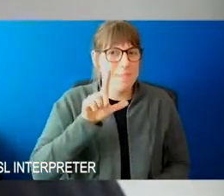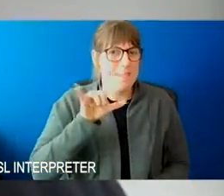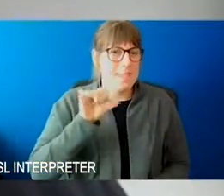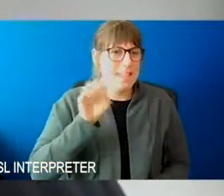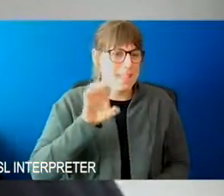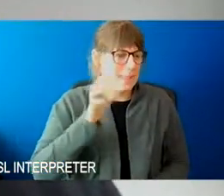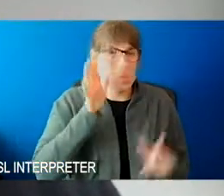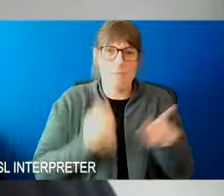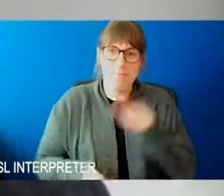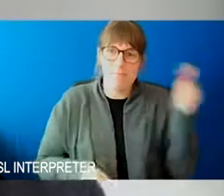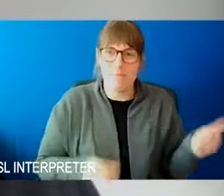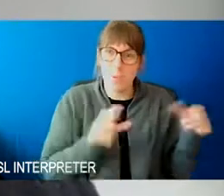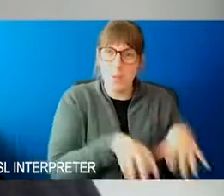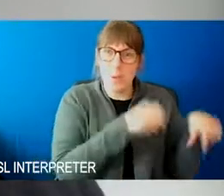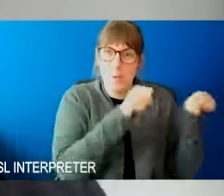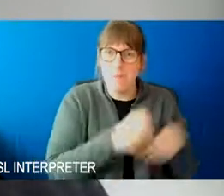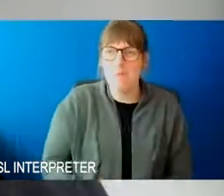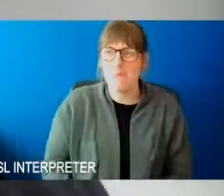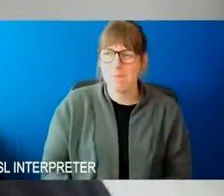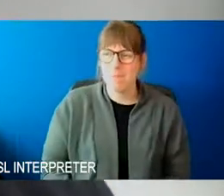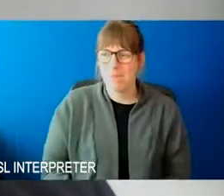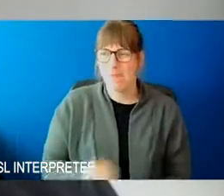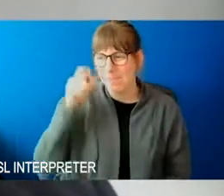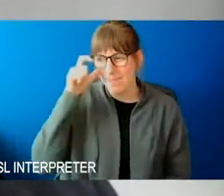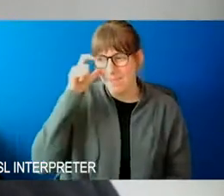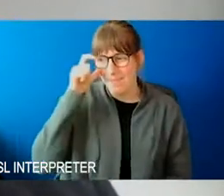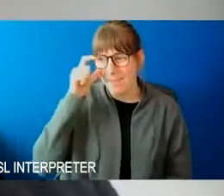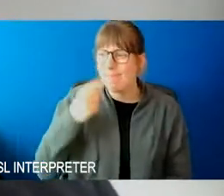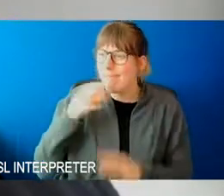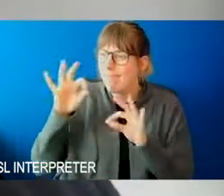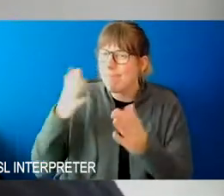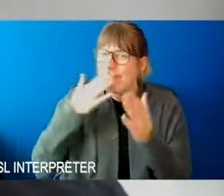So Delyse, welcome. Thank you for being here, and I'll just turn it over to you.